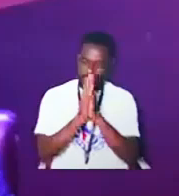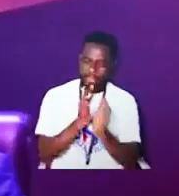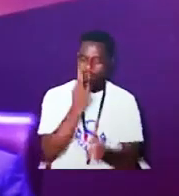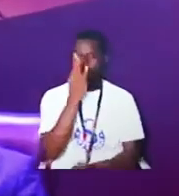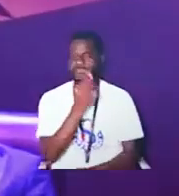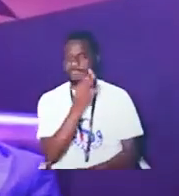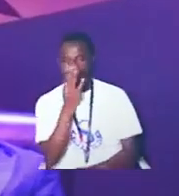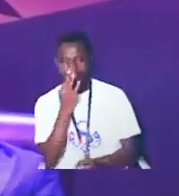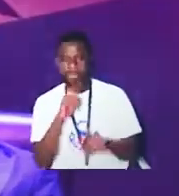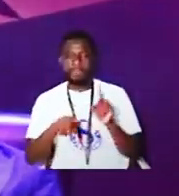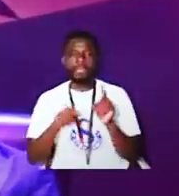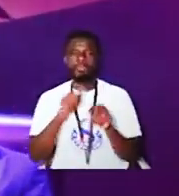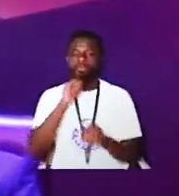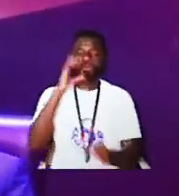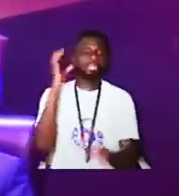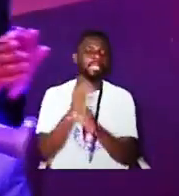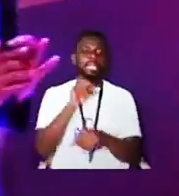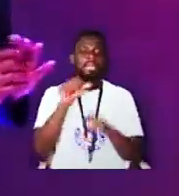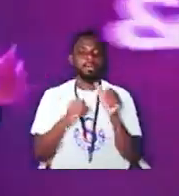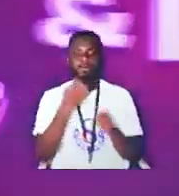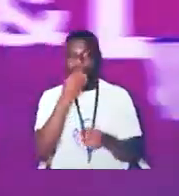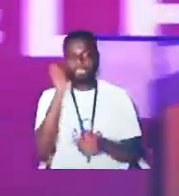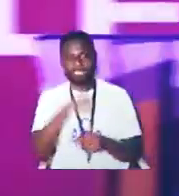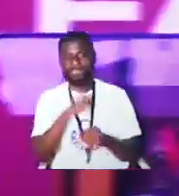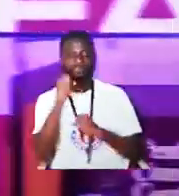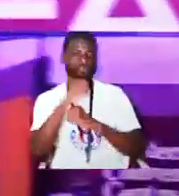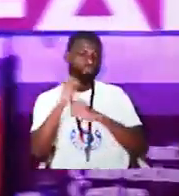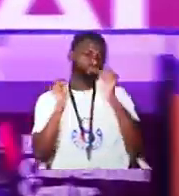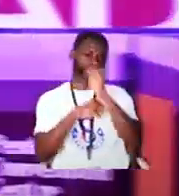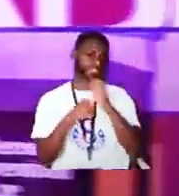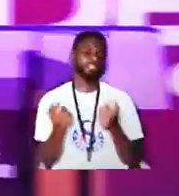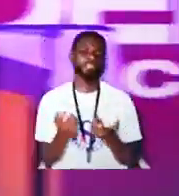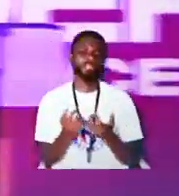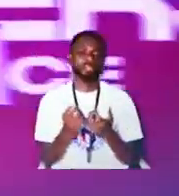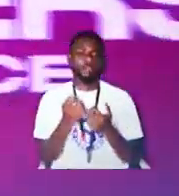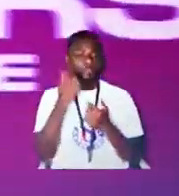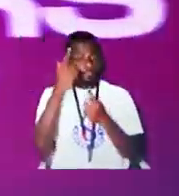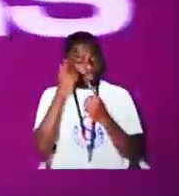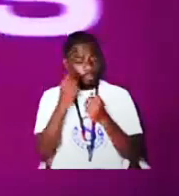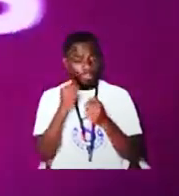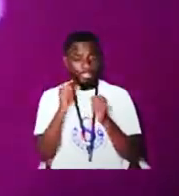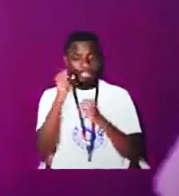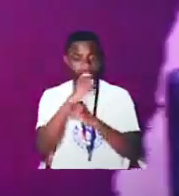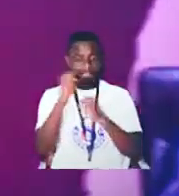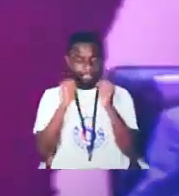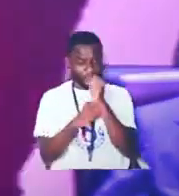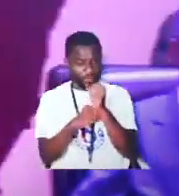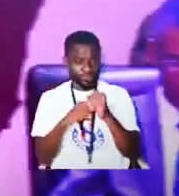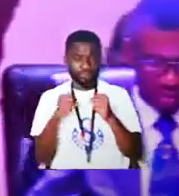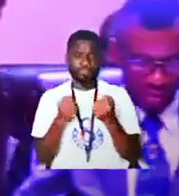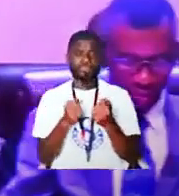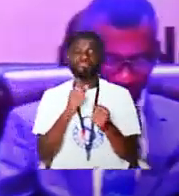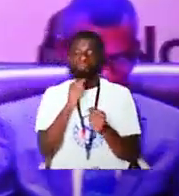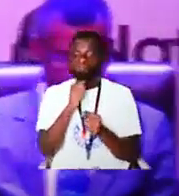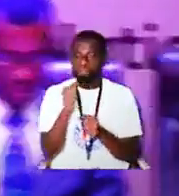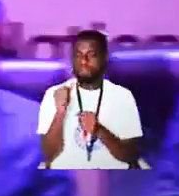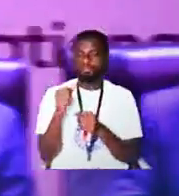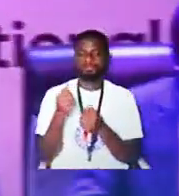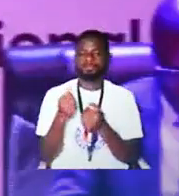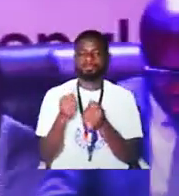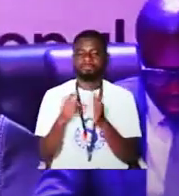evil structures, because the evil structures are not being raised by the church. It is being raised by